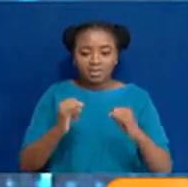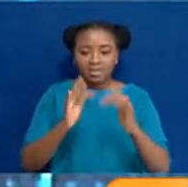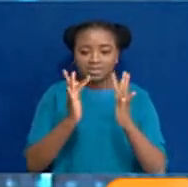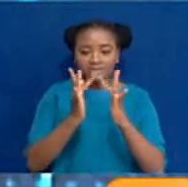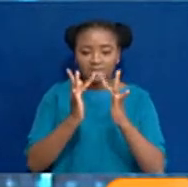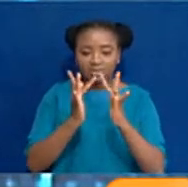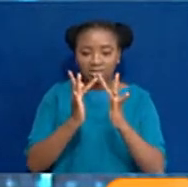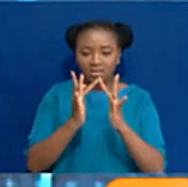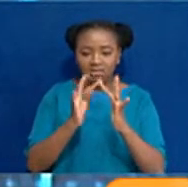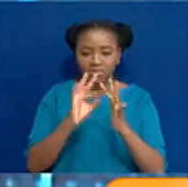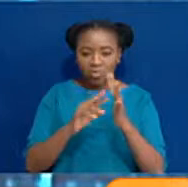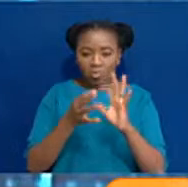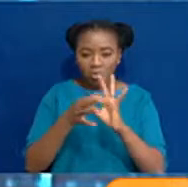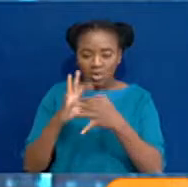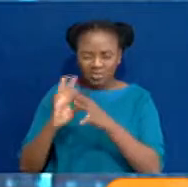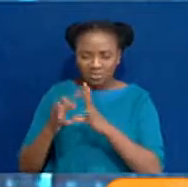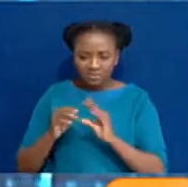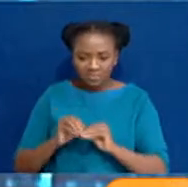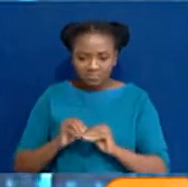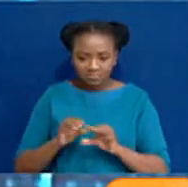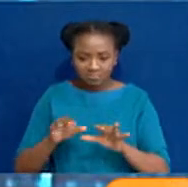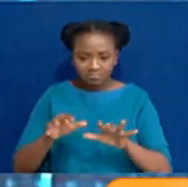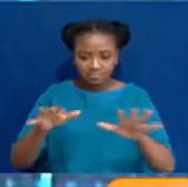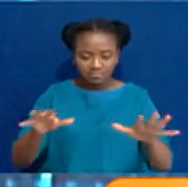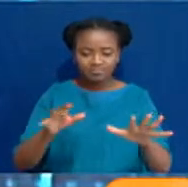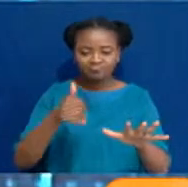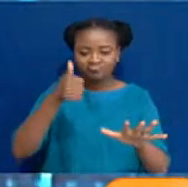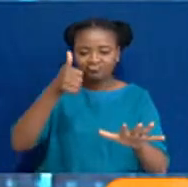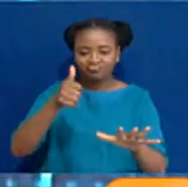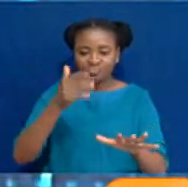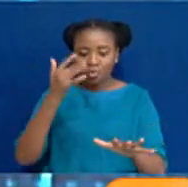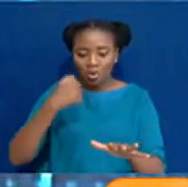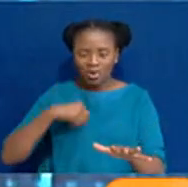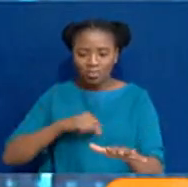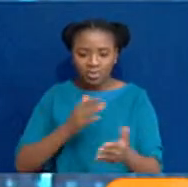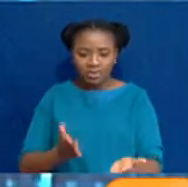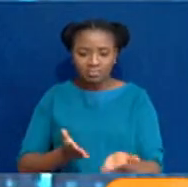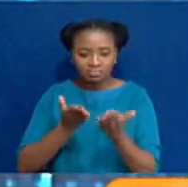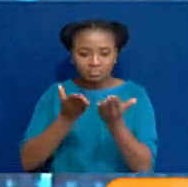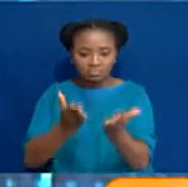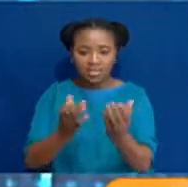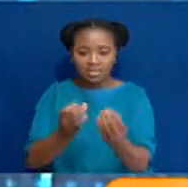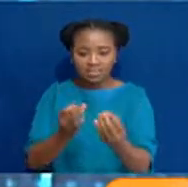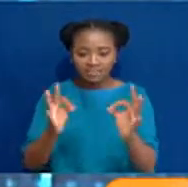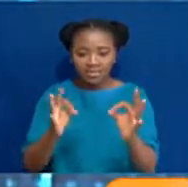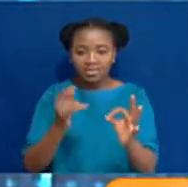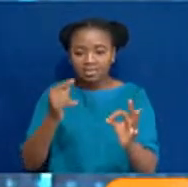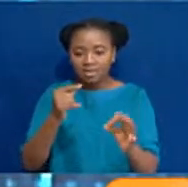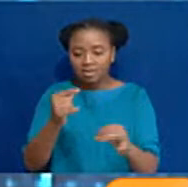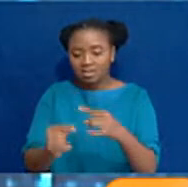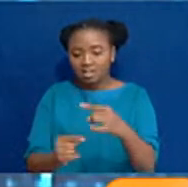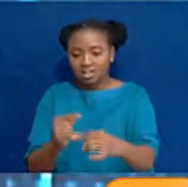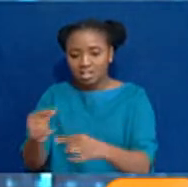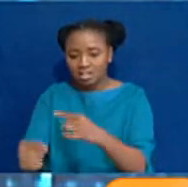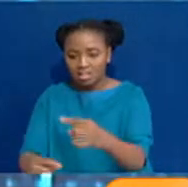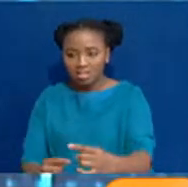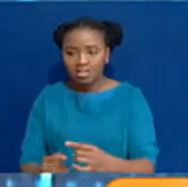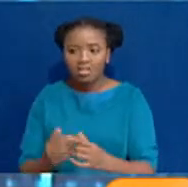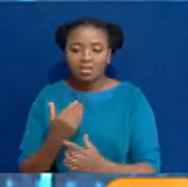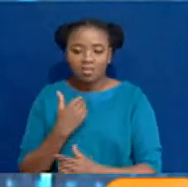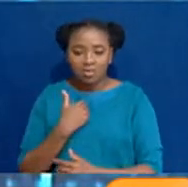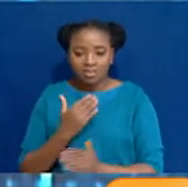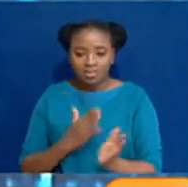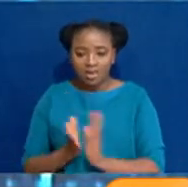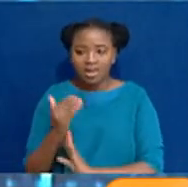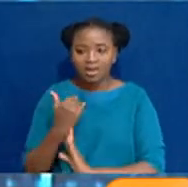at much reduced cost, because we are providing that for free, and then that will lead into a reduction